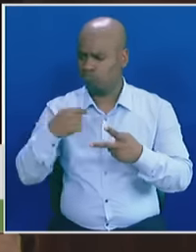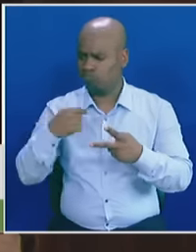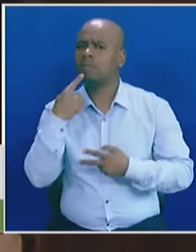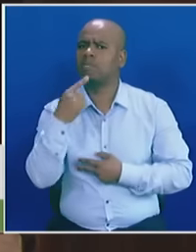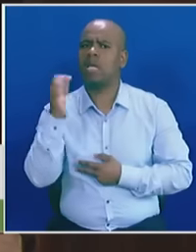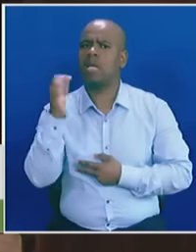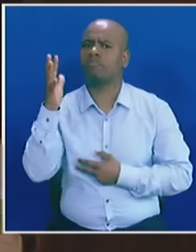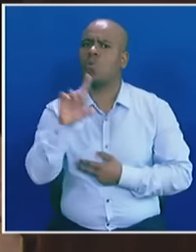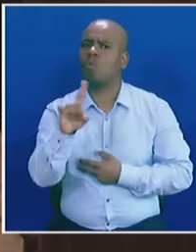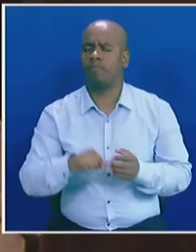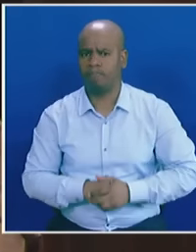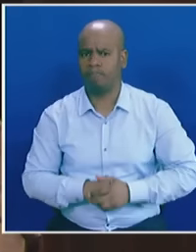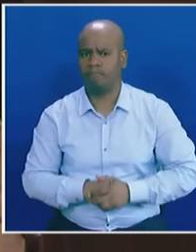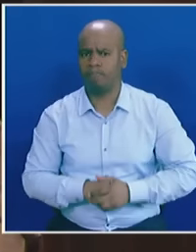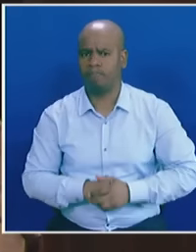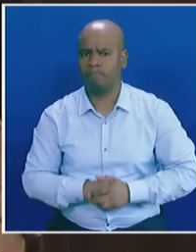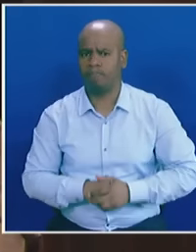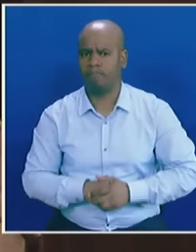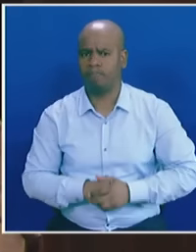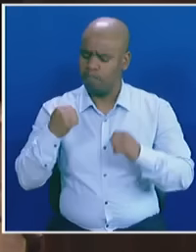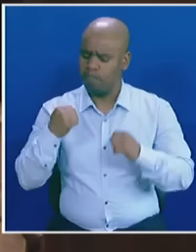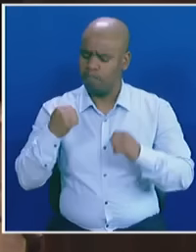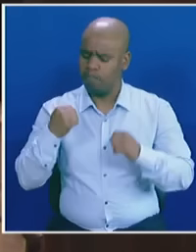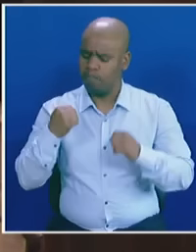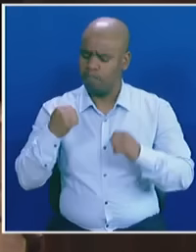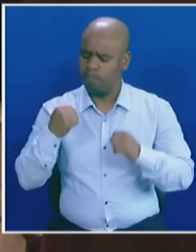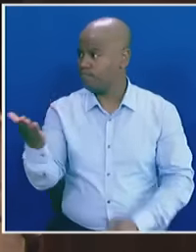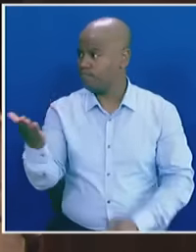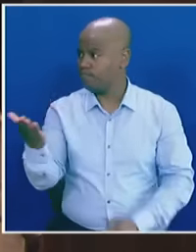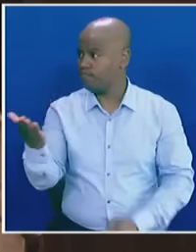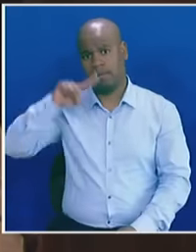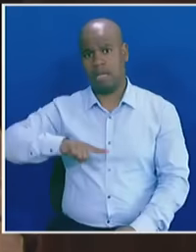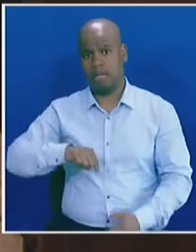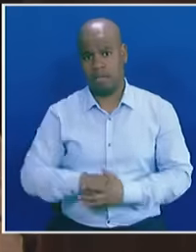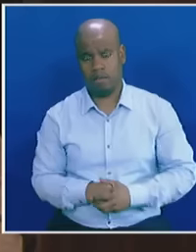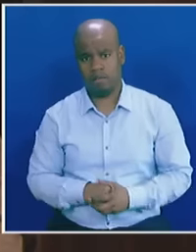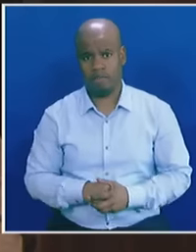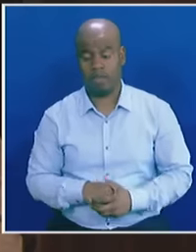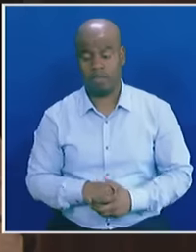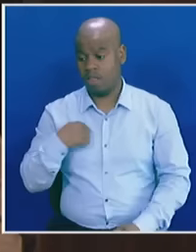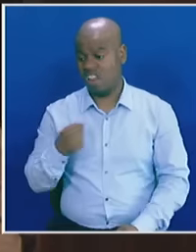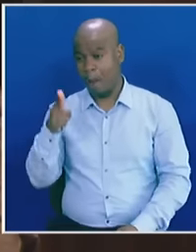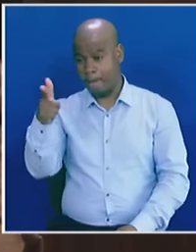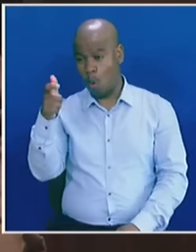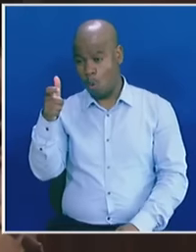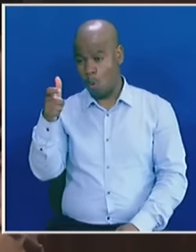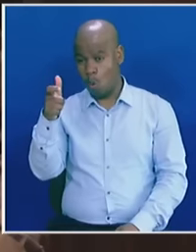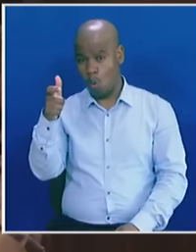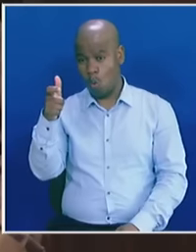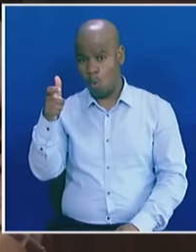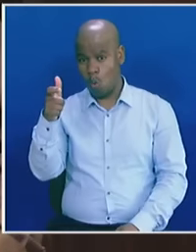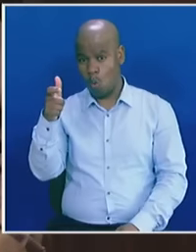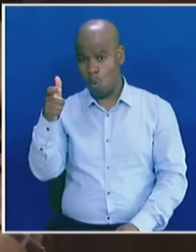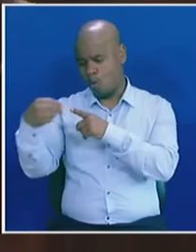others, and I stand by what I said on that day, that the bullet that killed Comrade Chris